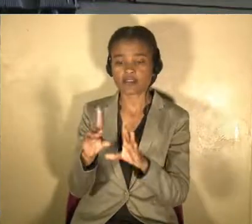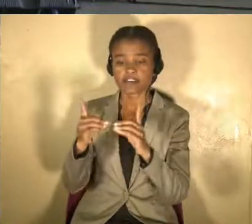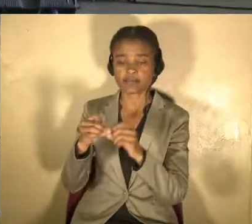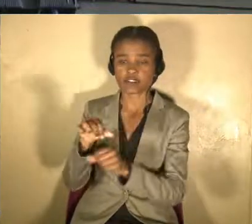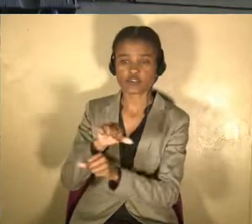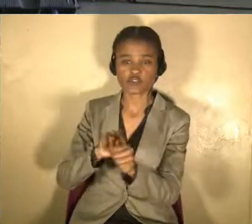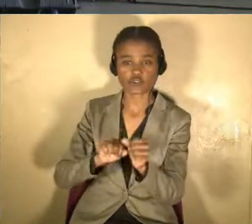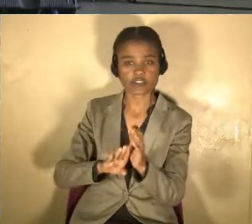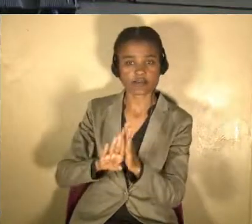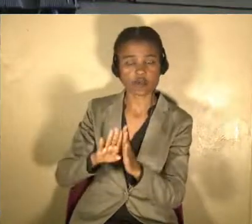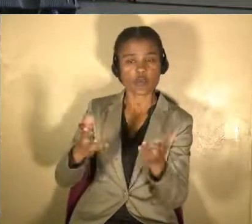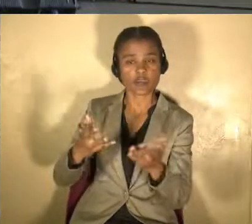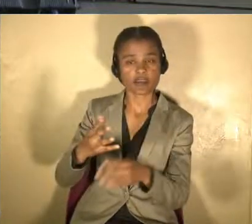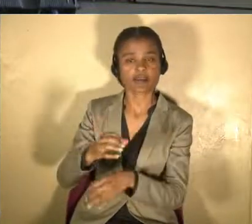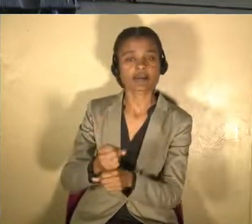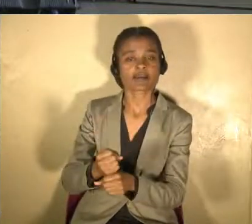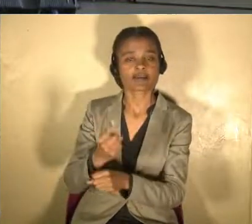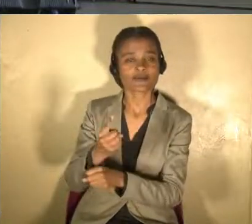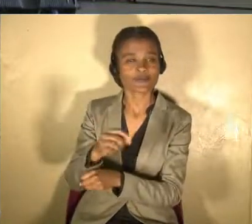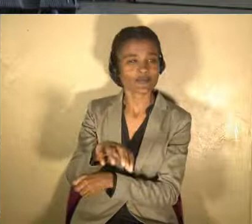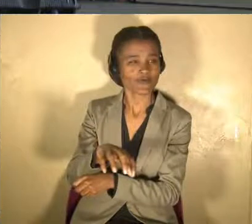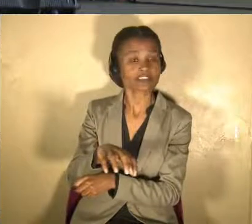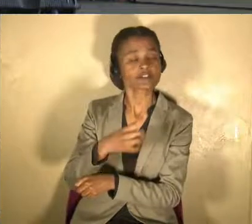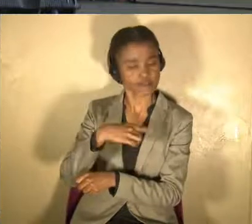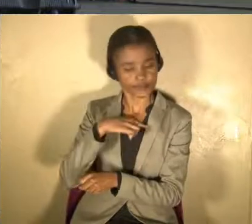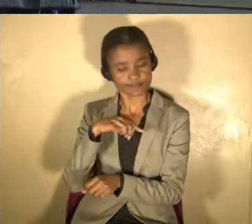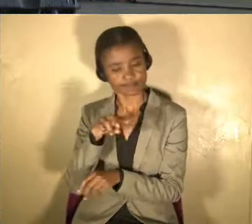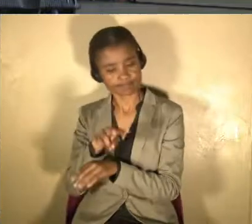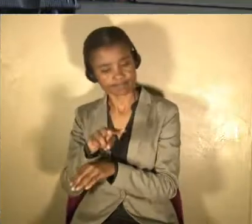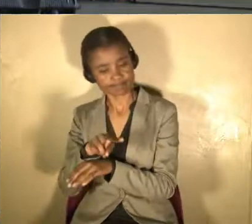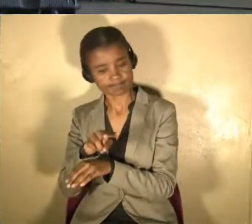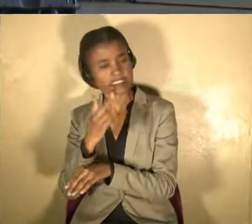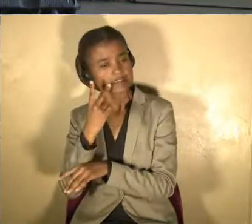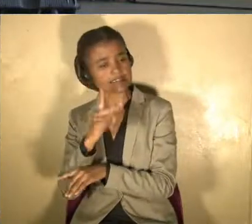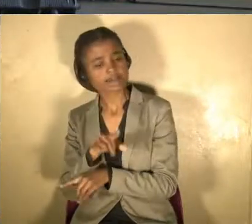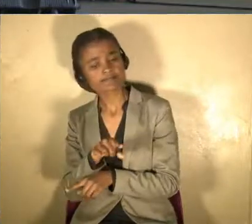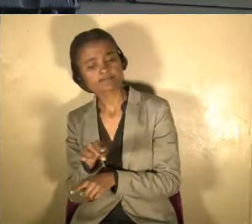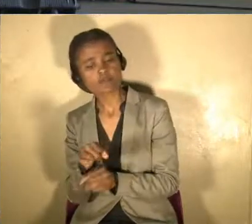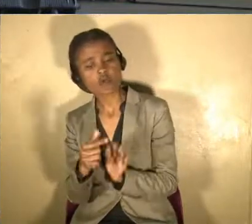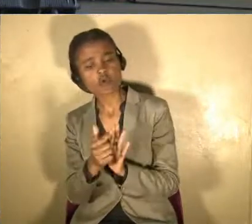the Gauteng province, as well as lawmaking